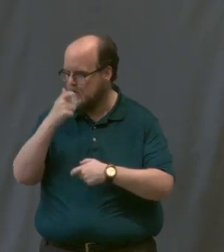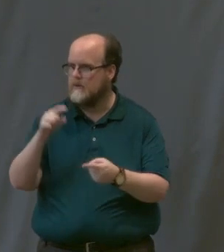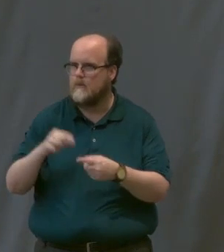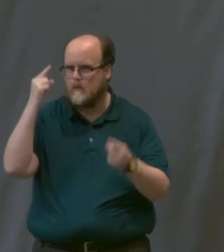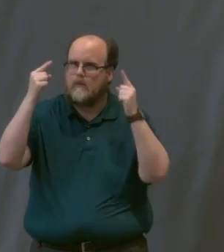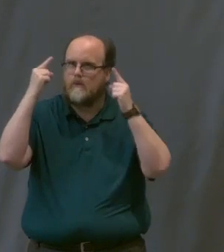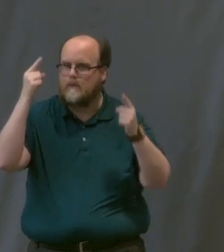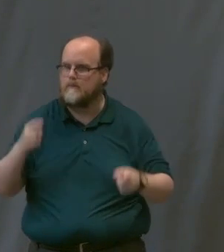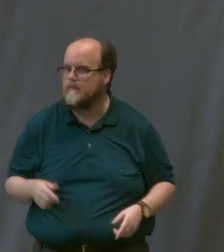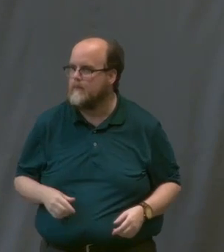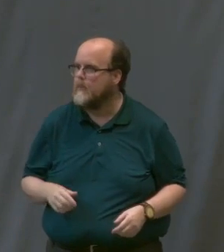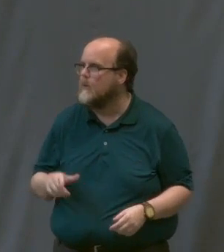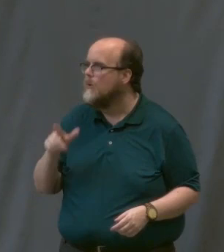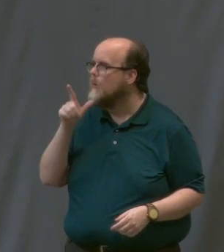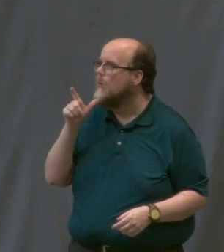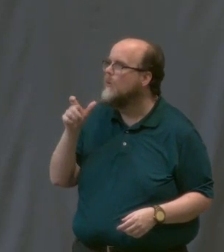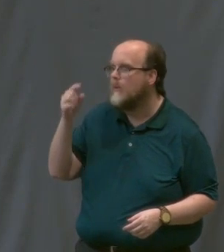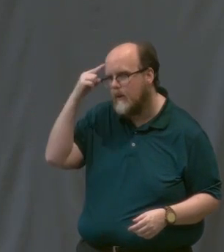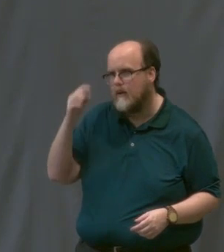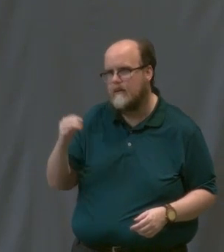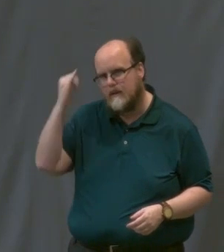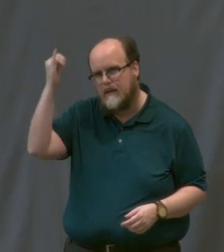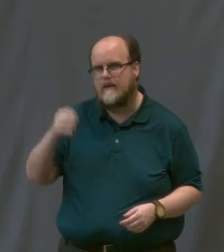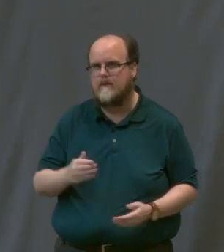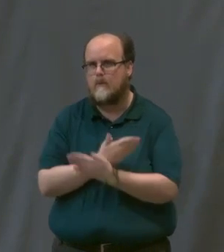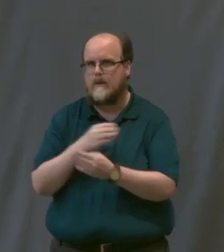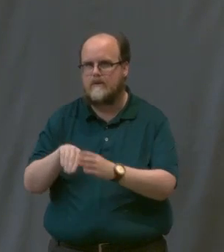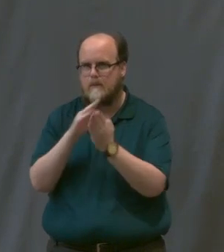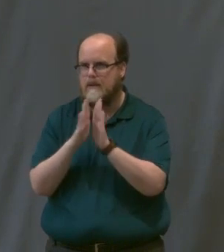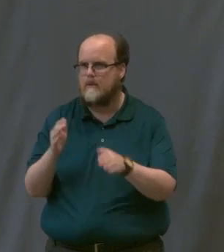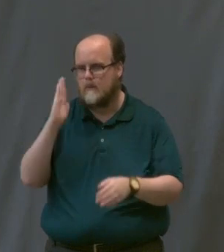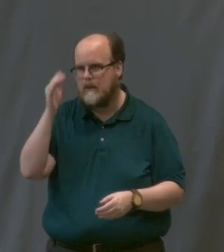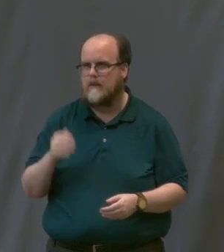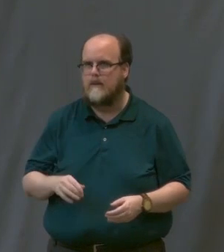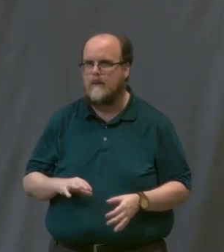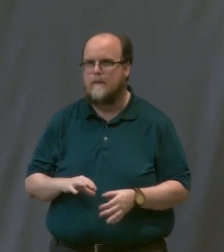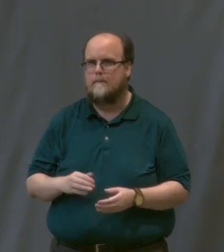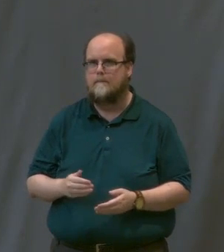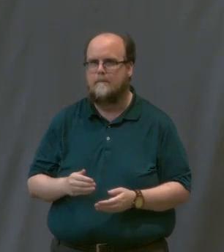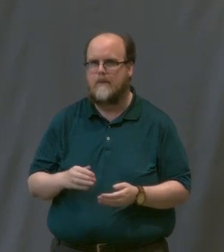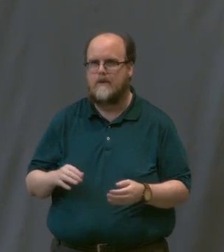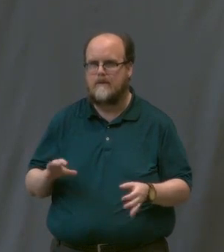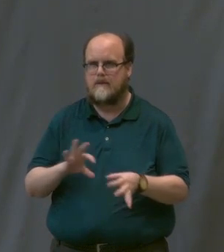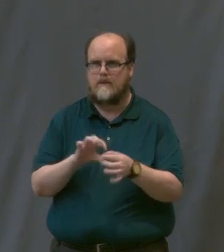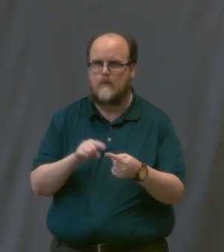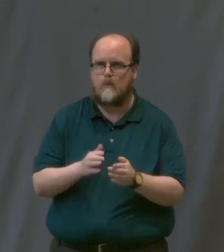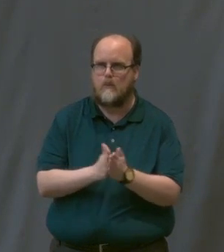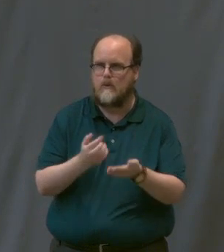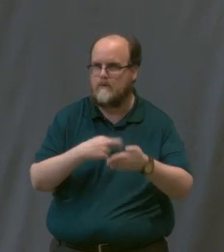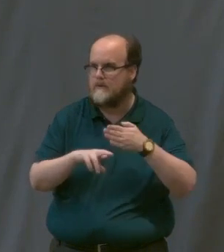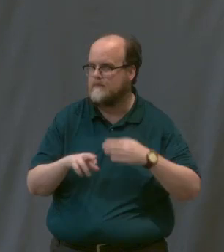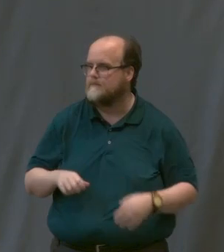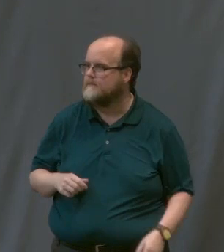consider. Who would have ever thought that the idea of rest in peace would be part of the book of Revelation?